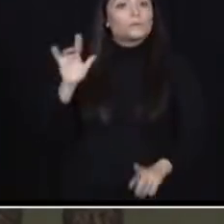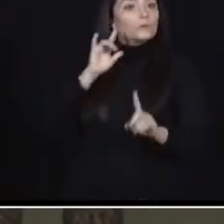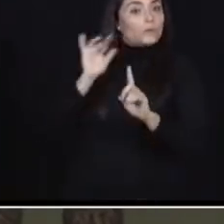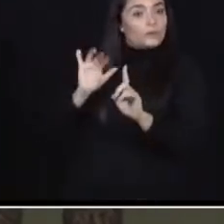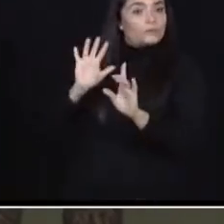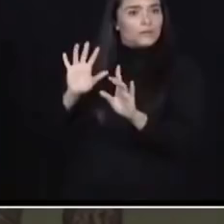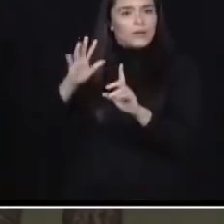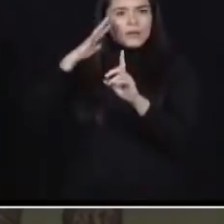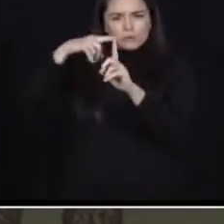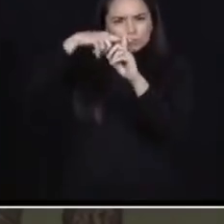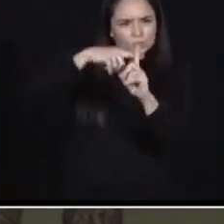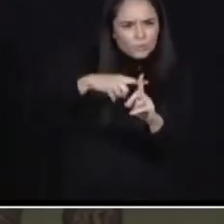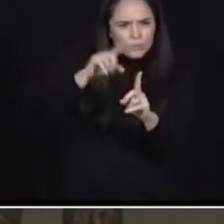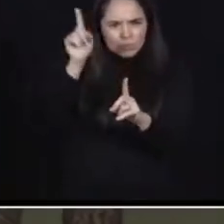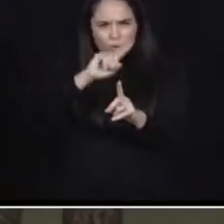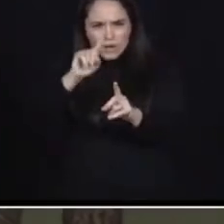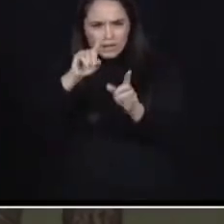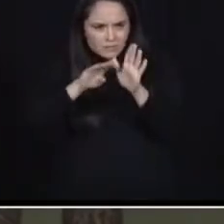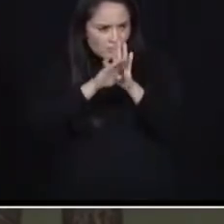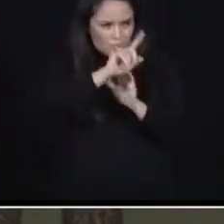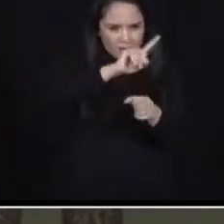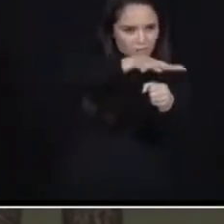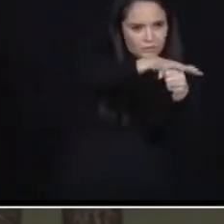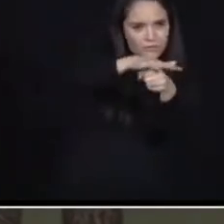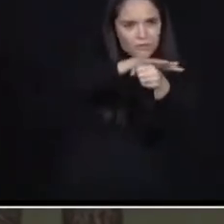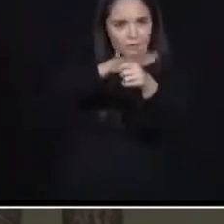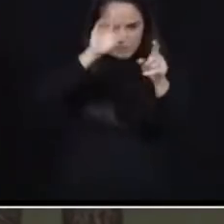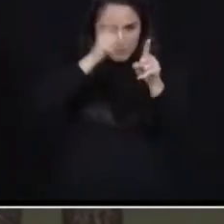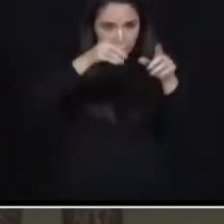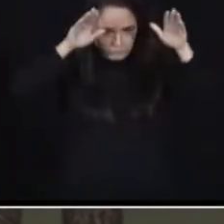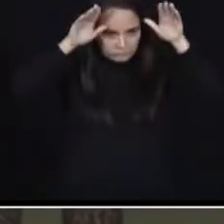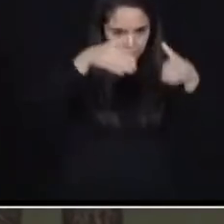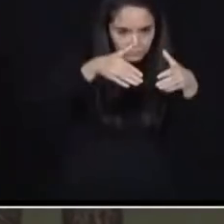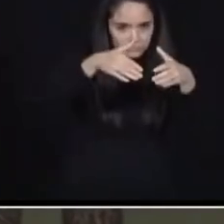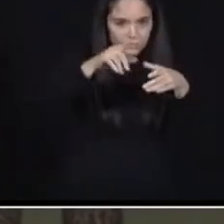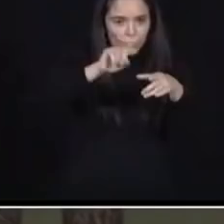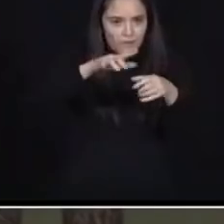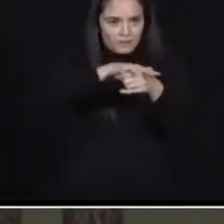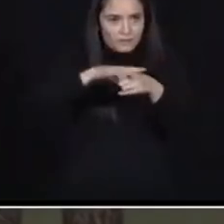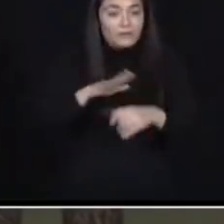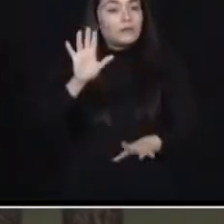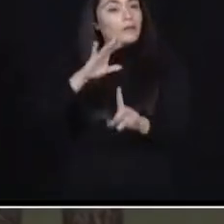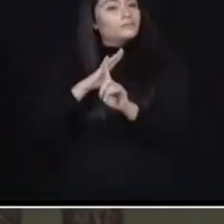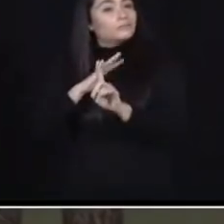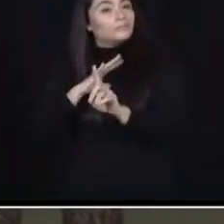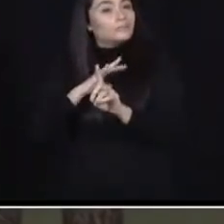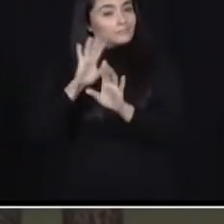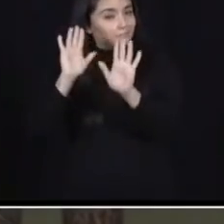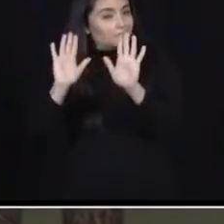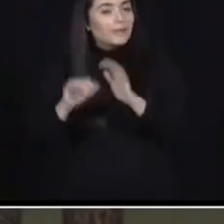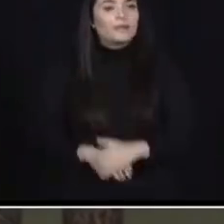action in the areas hardest hit. This kind of coordinated, predictable approach to implementing public health